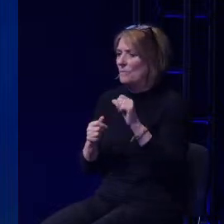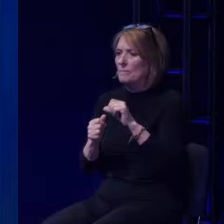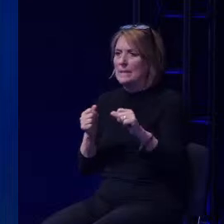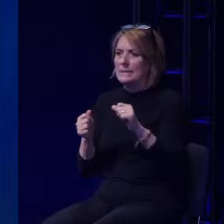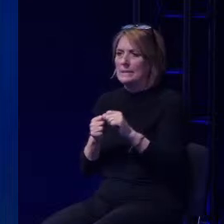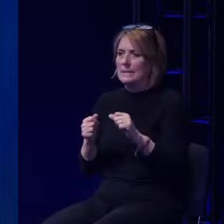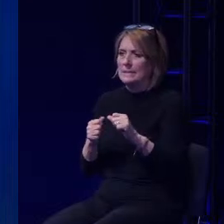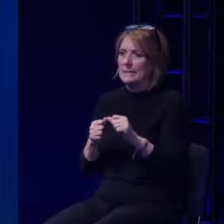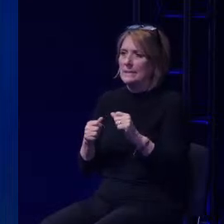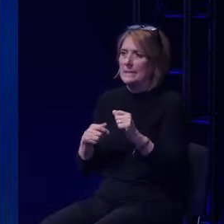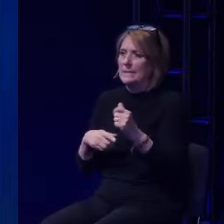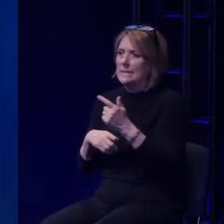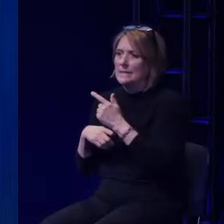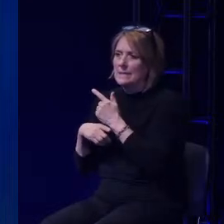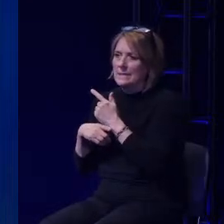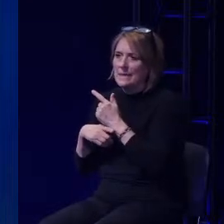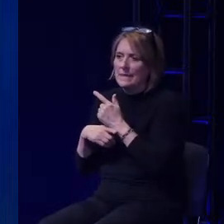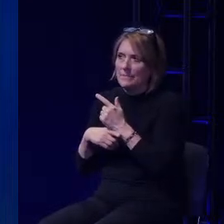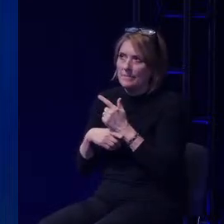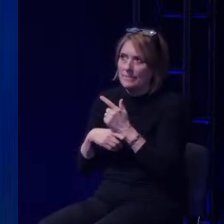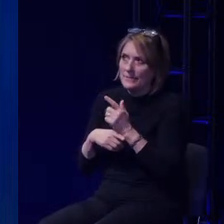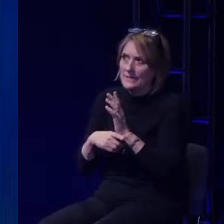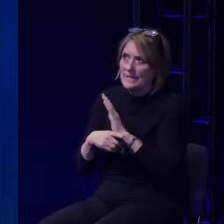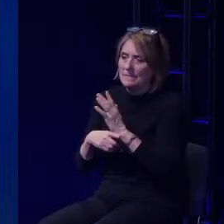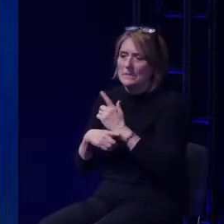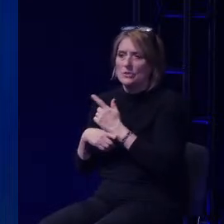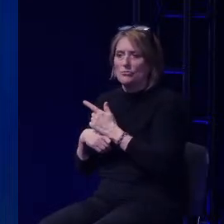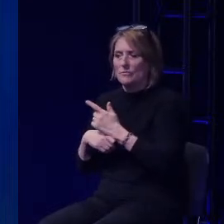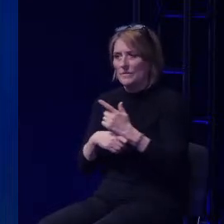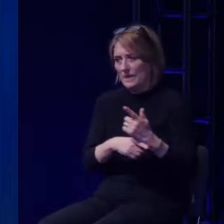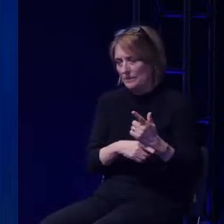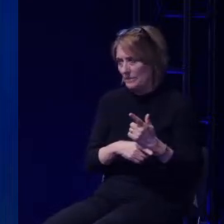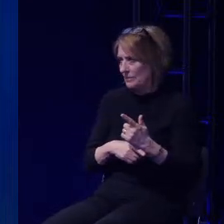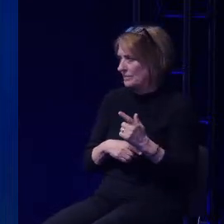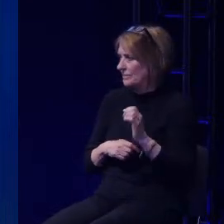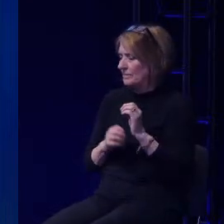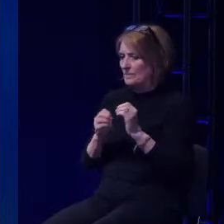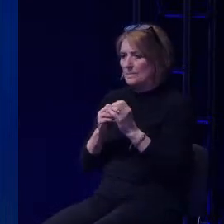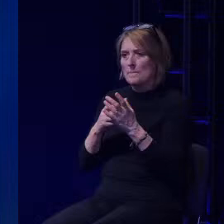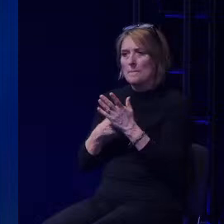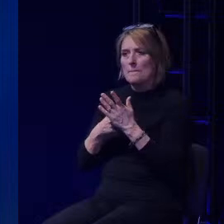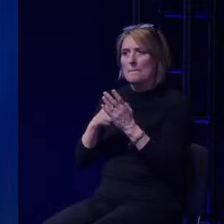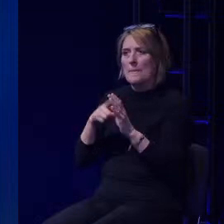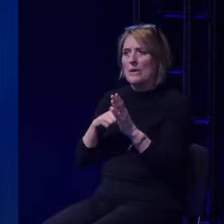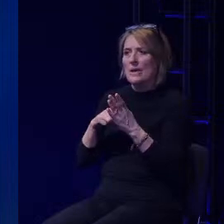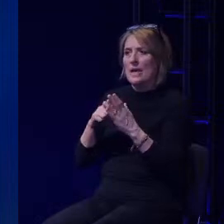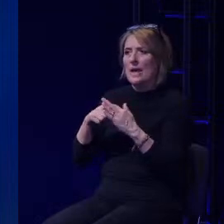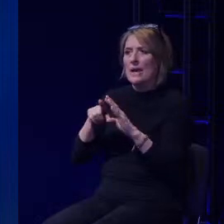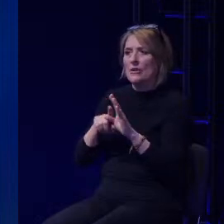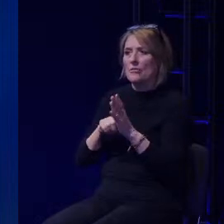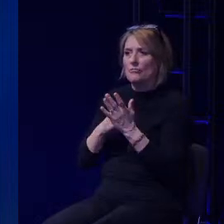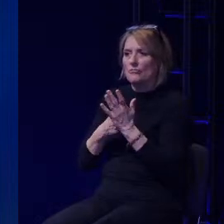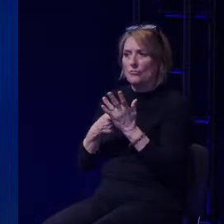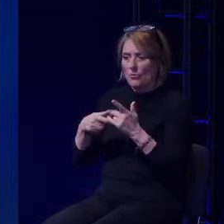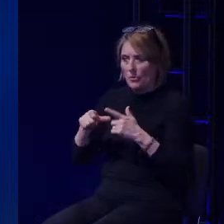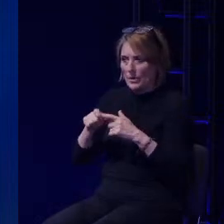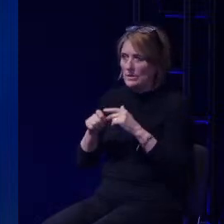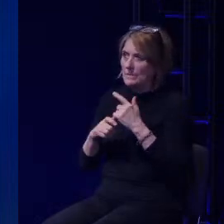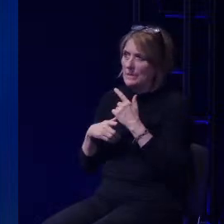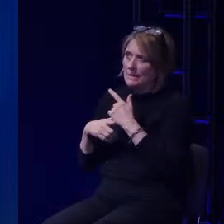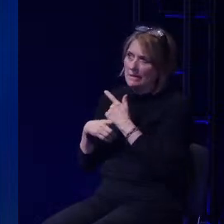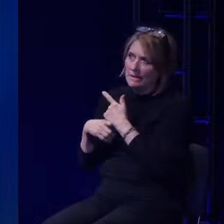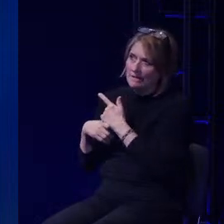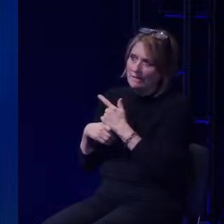at the ICS 2021-22 Awards. Barry Ackroyd, BSC. Barry has been shooting features for over 30